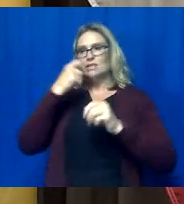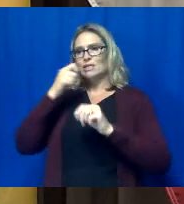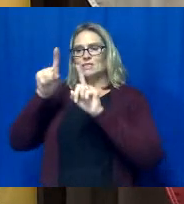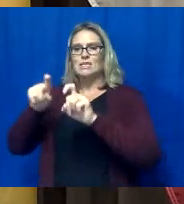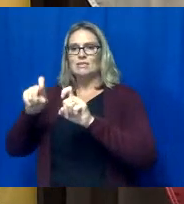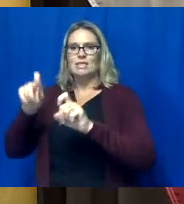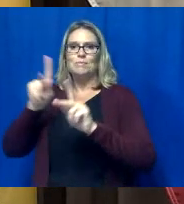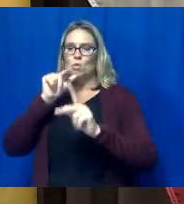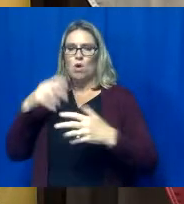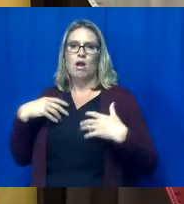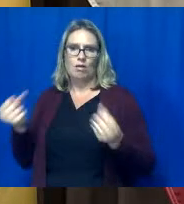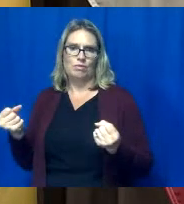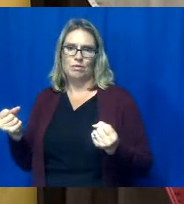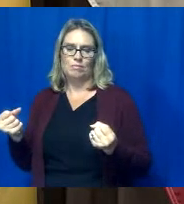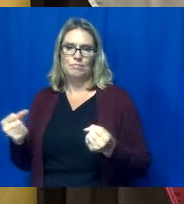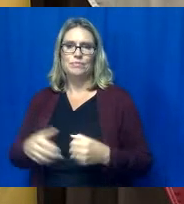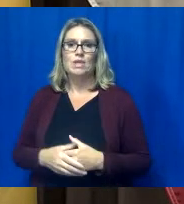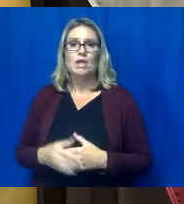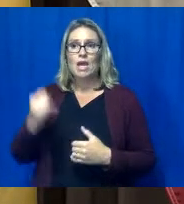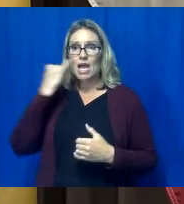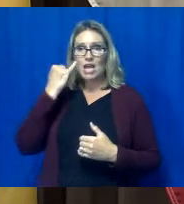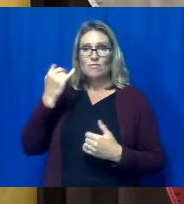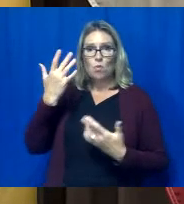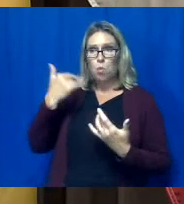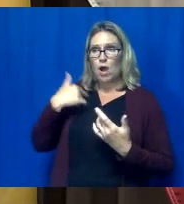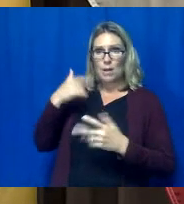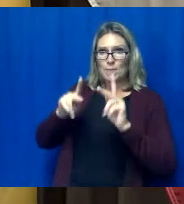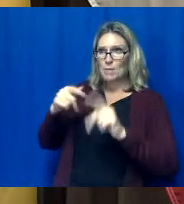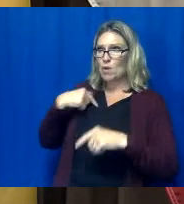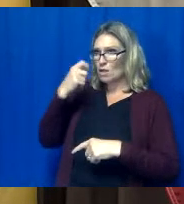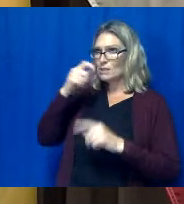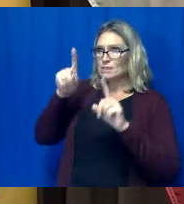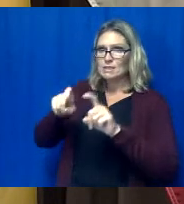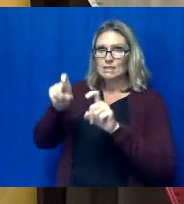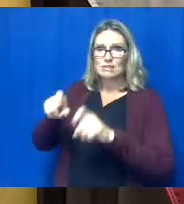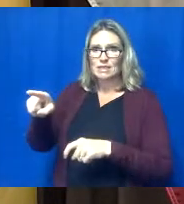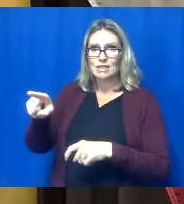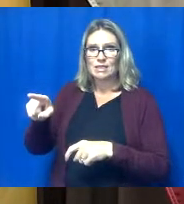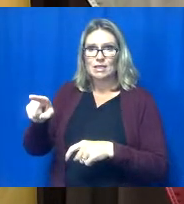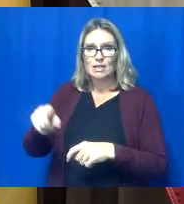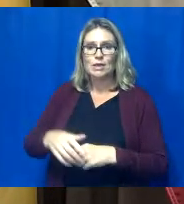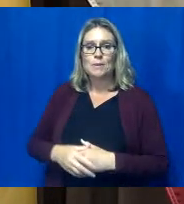testing in asymptomatic people in a population has a role,